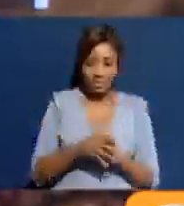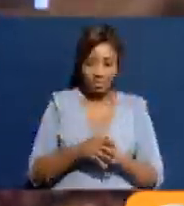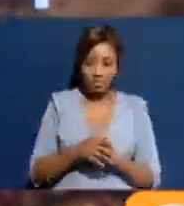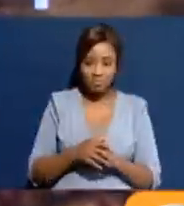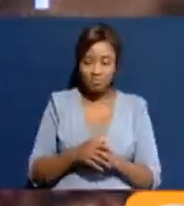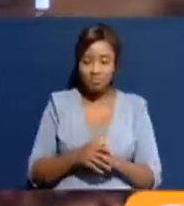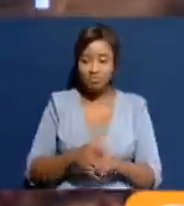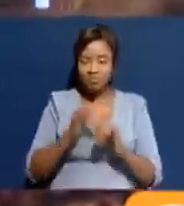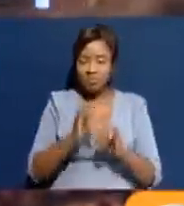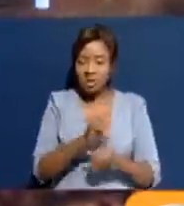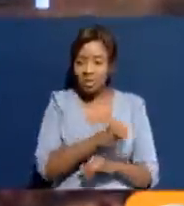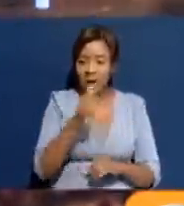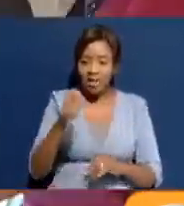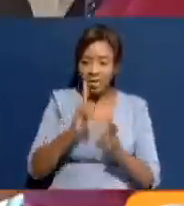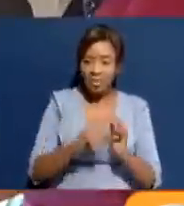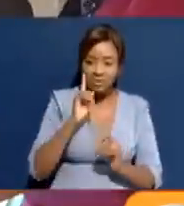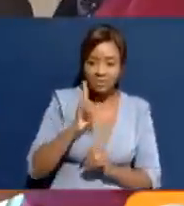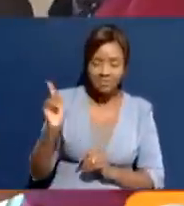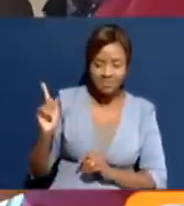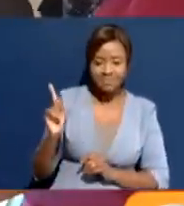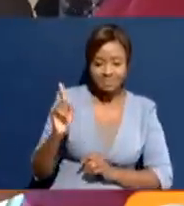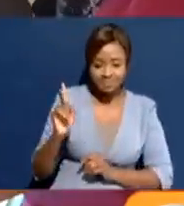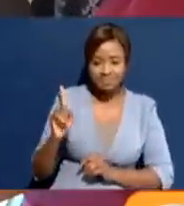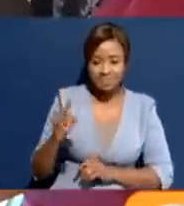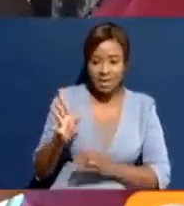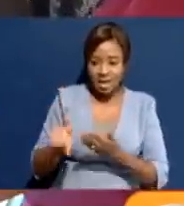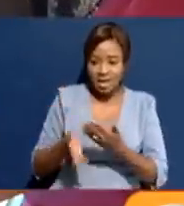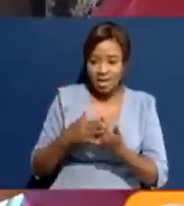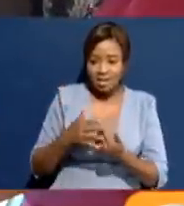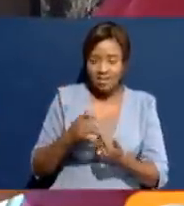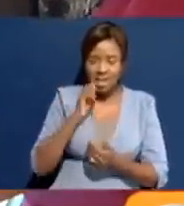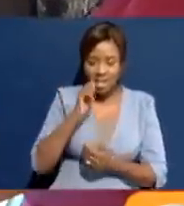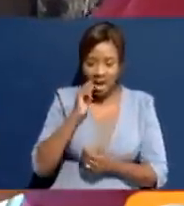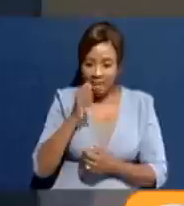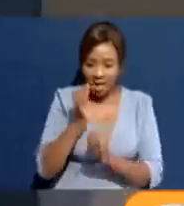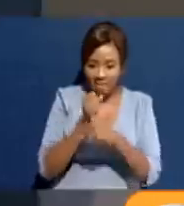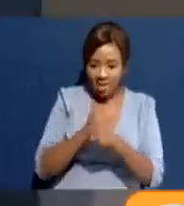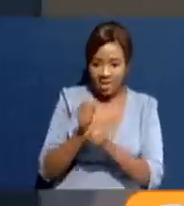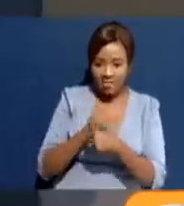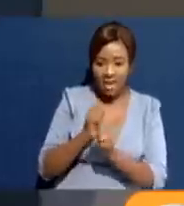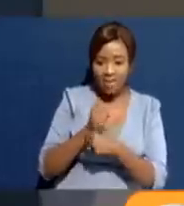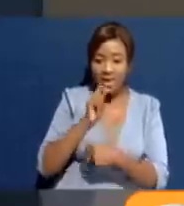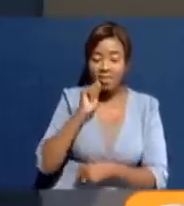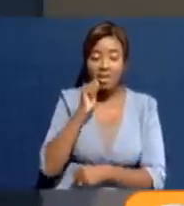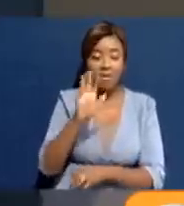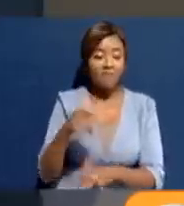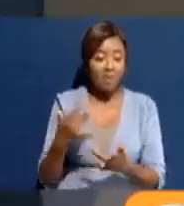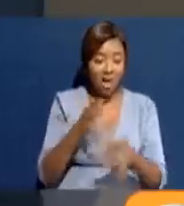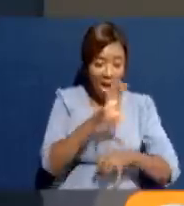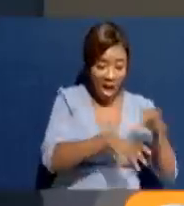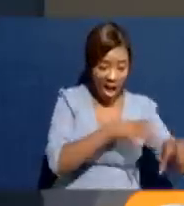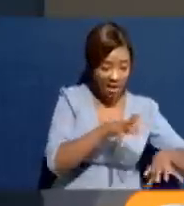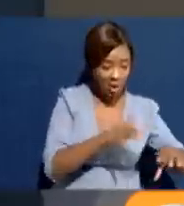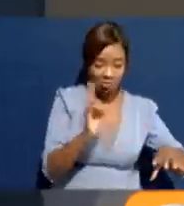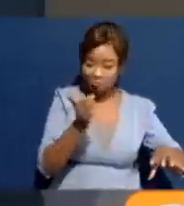The latest innovation showcased at the center includes the Redefine Meat, an innovation where meat is created from plants